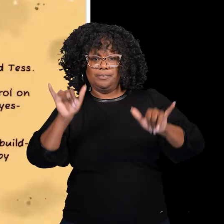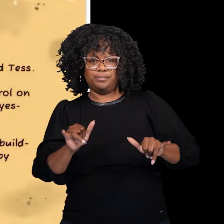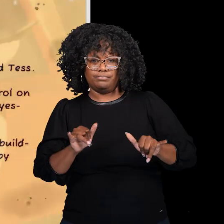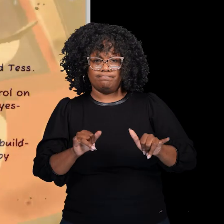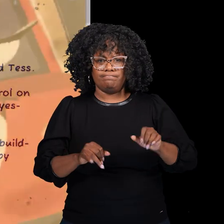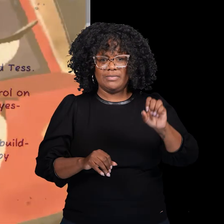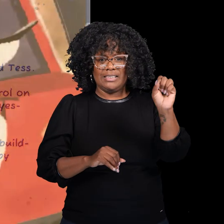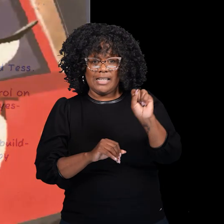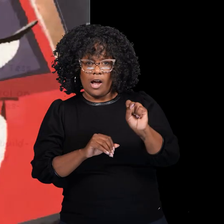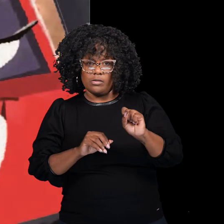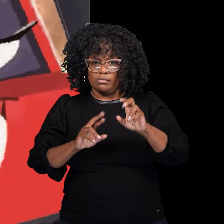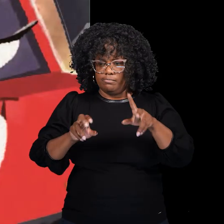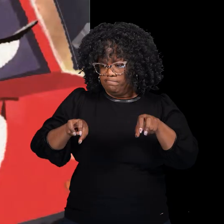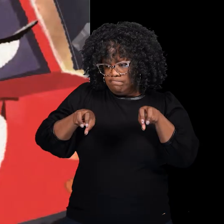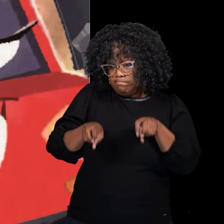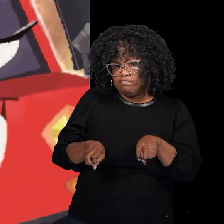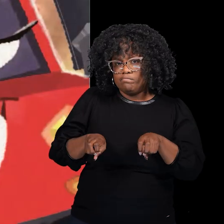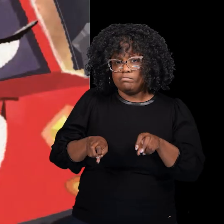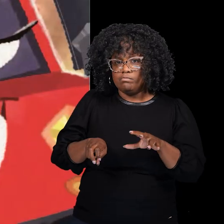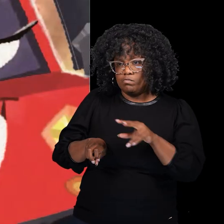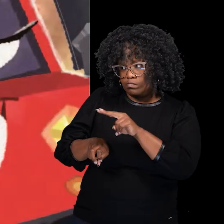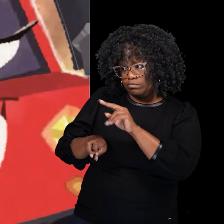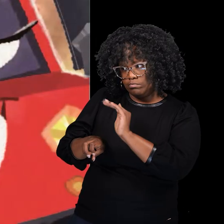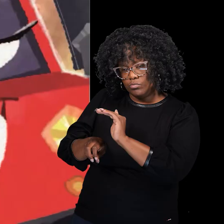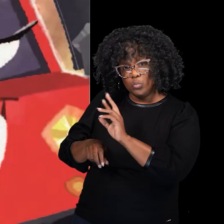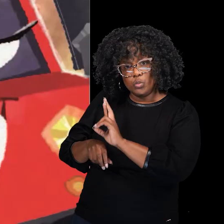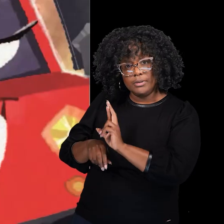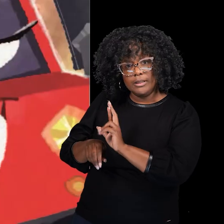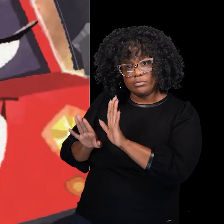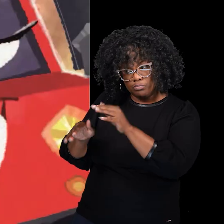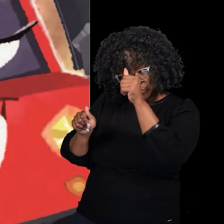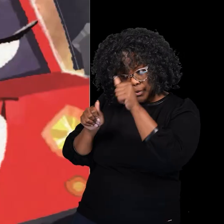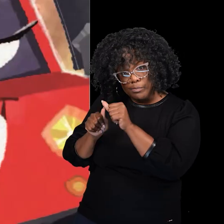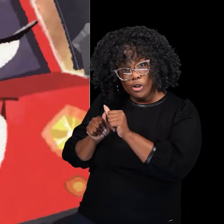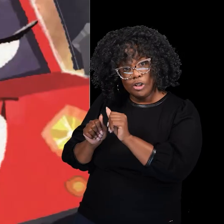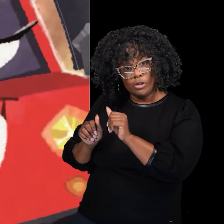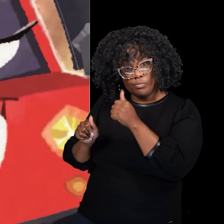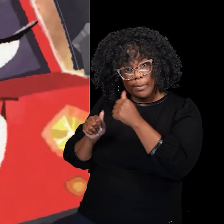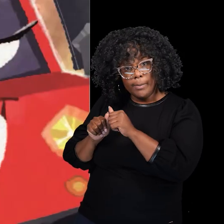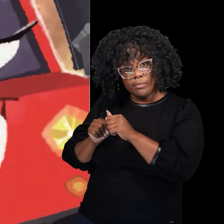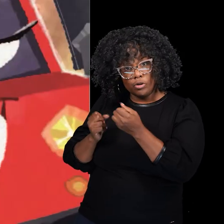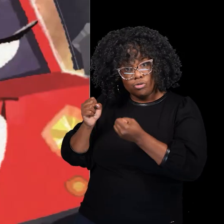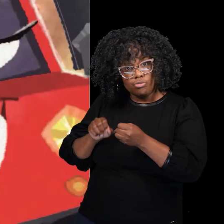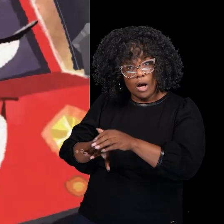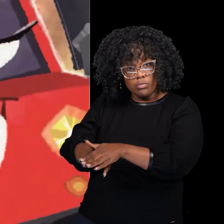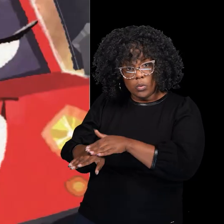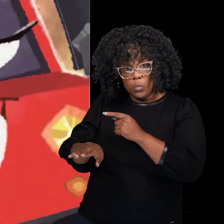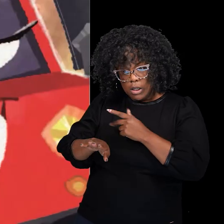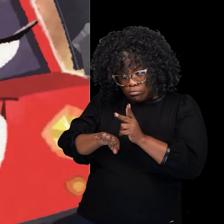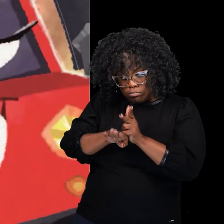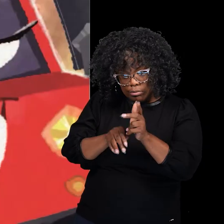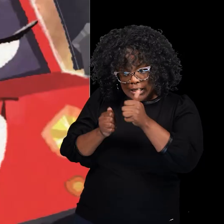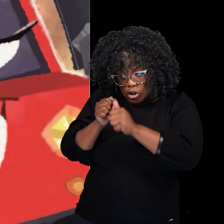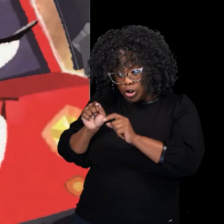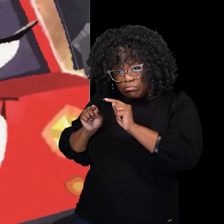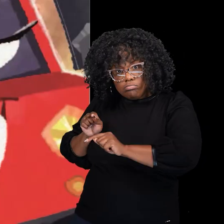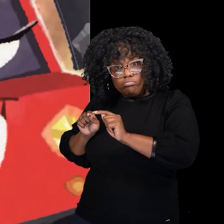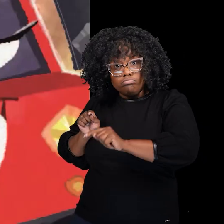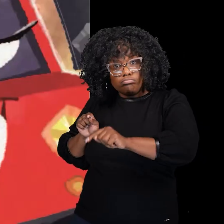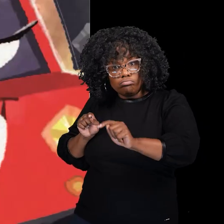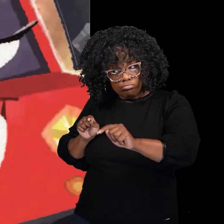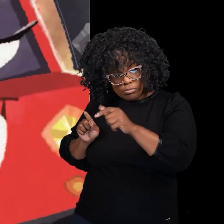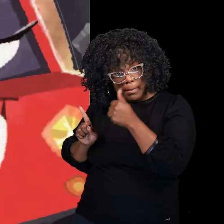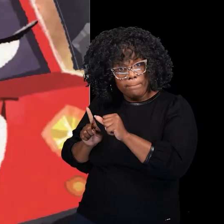system. Scout sits in the passenger seat and looks up at Ruby. Remember, Ruby, drive slowly once we get to each